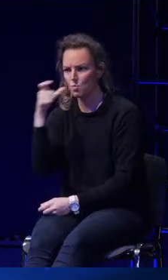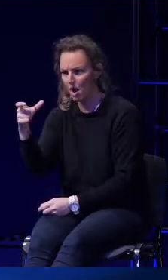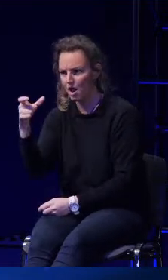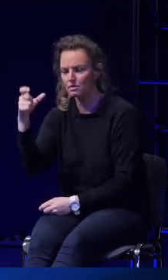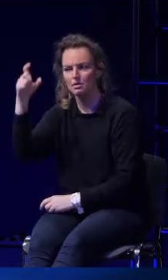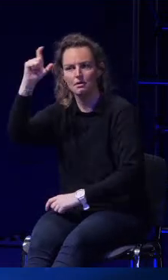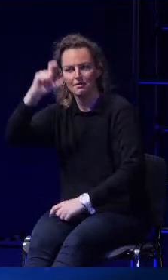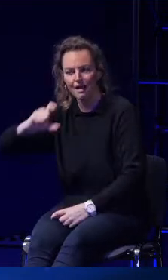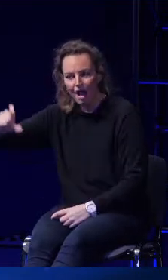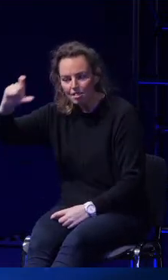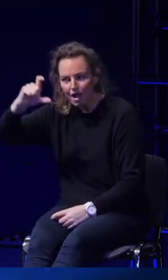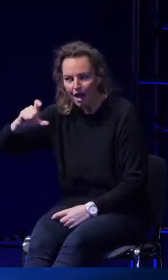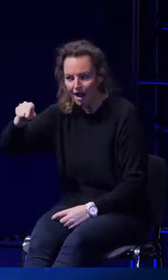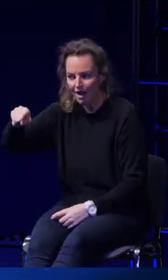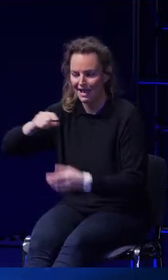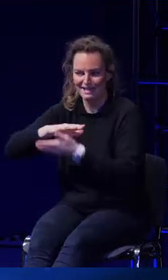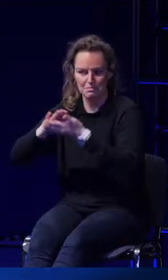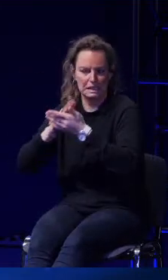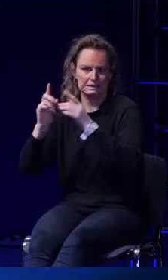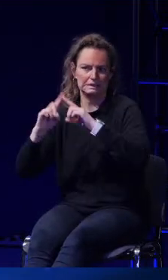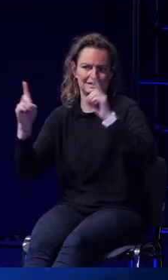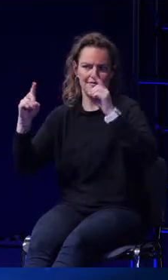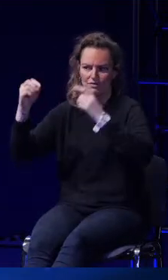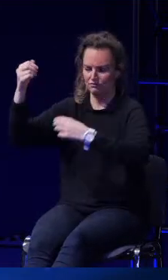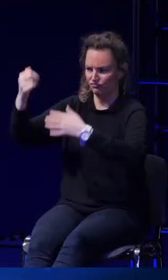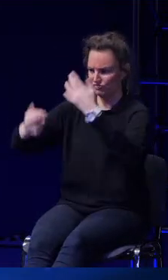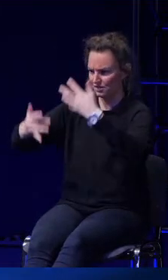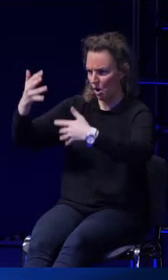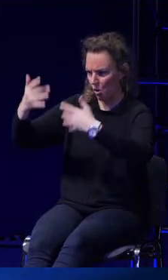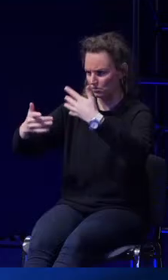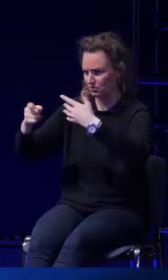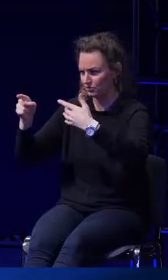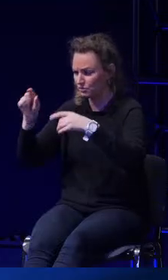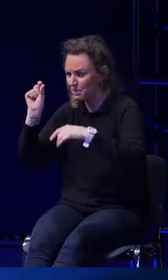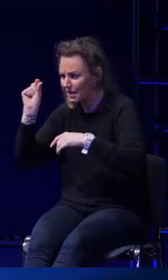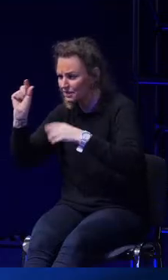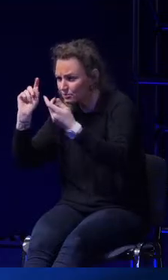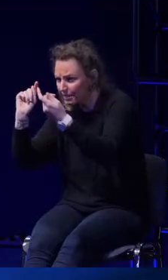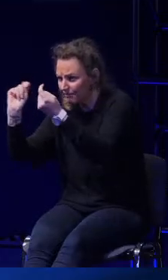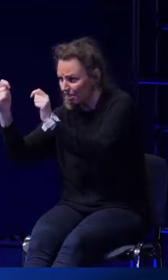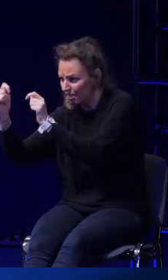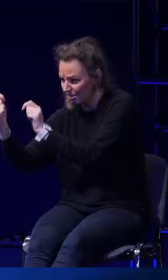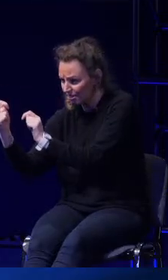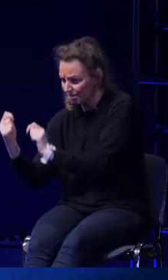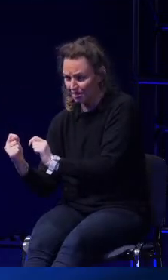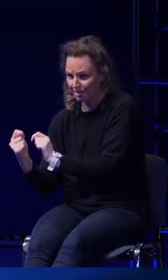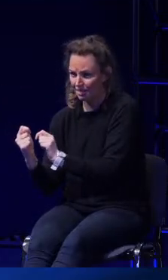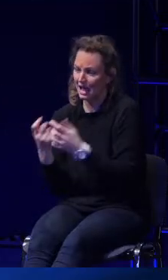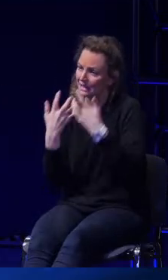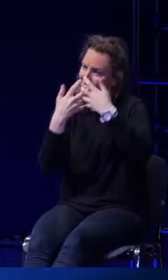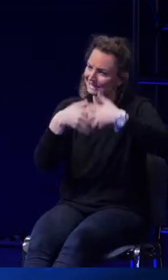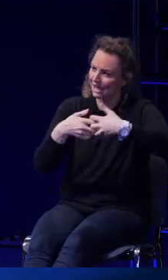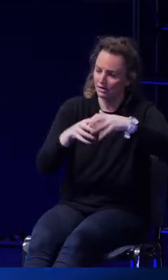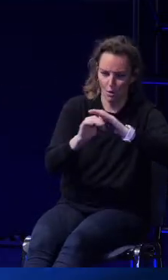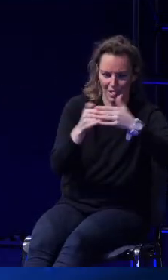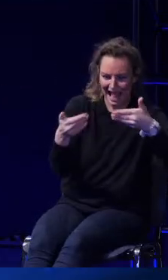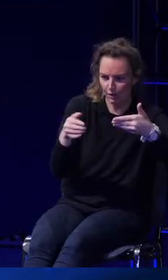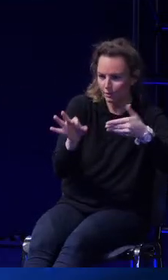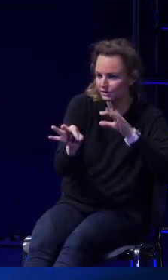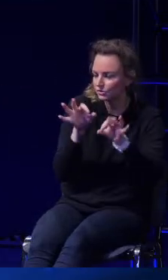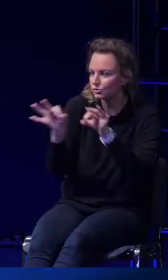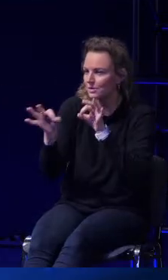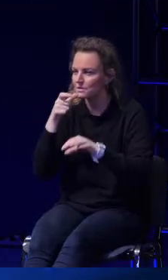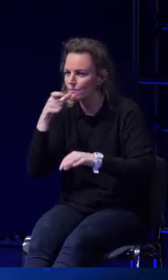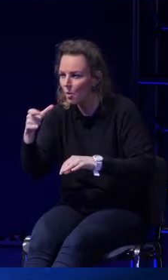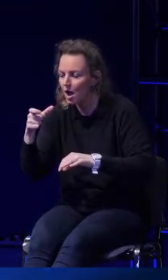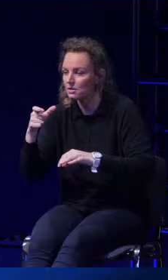cyan, you're getting a different result, even just by the fact of technical languages, let alone the spectrum coming out. So it's